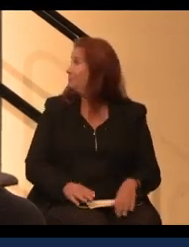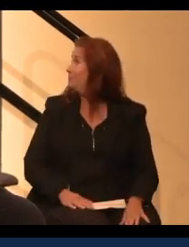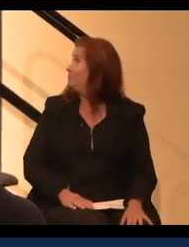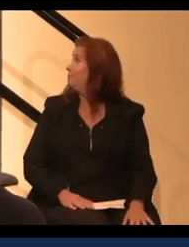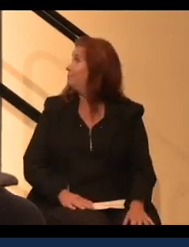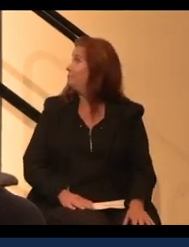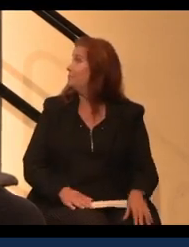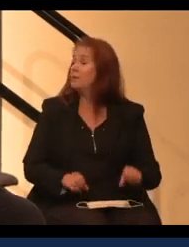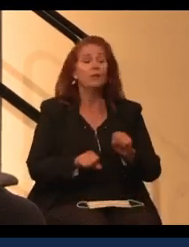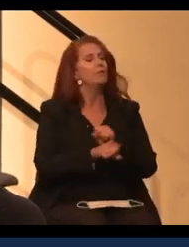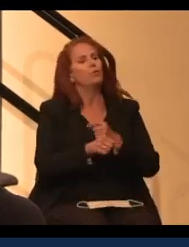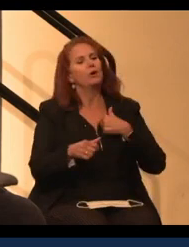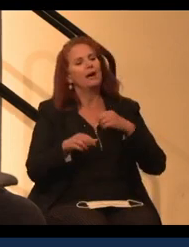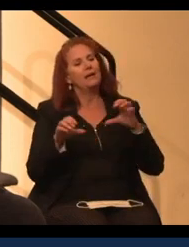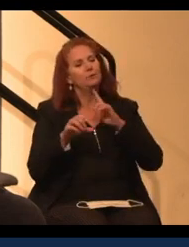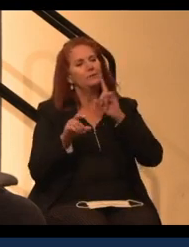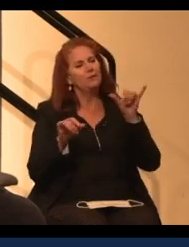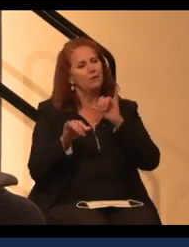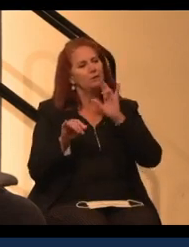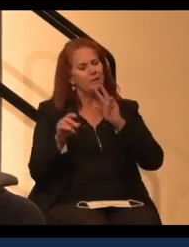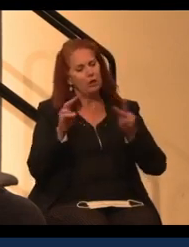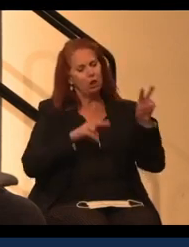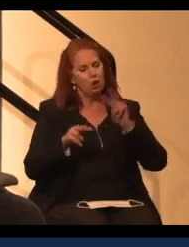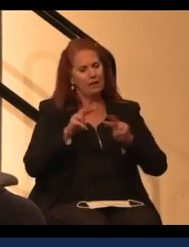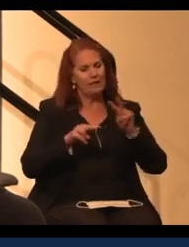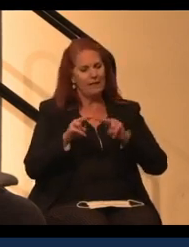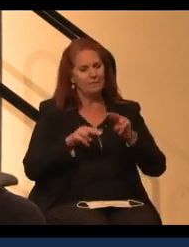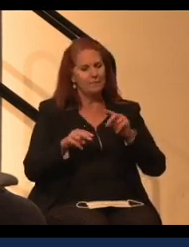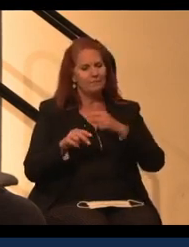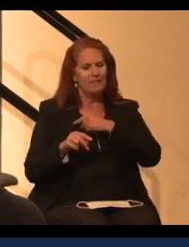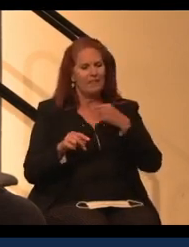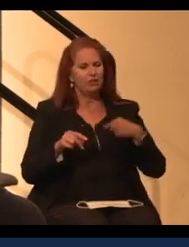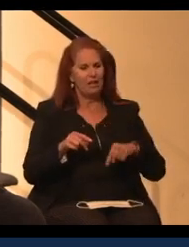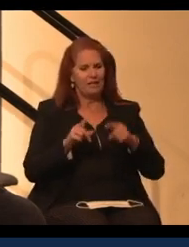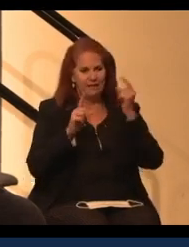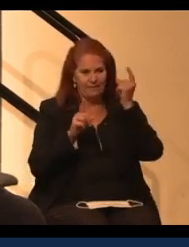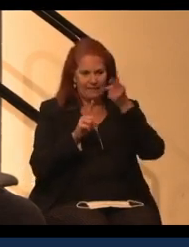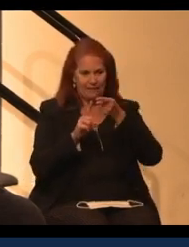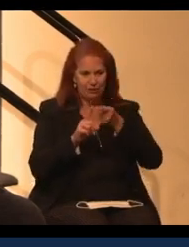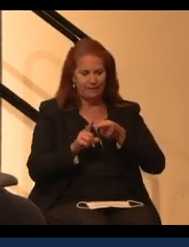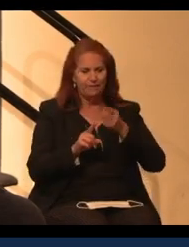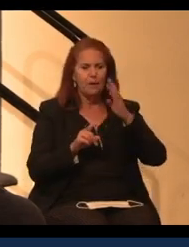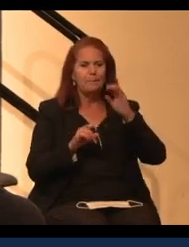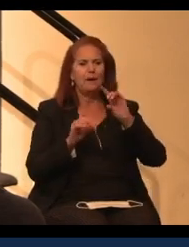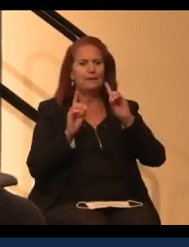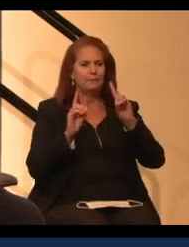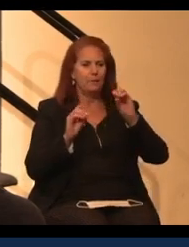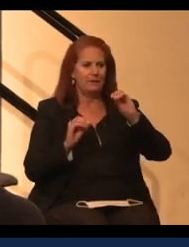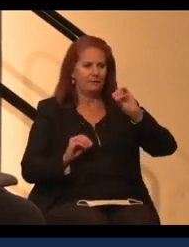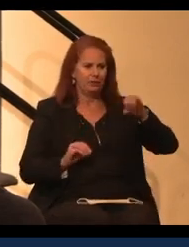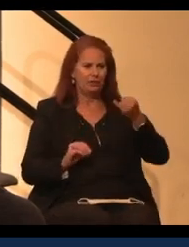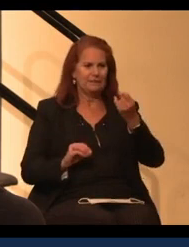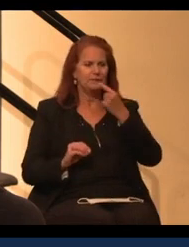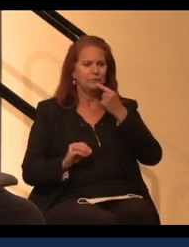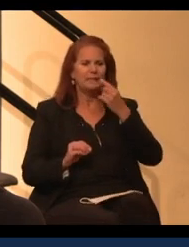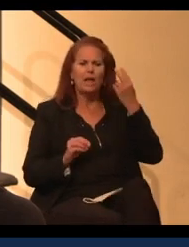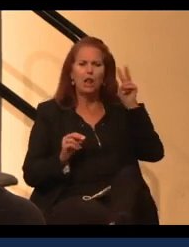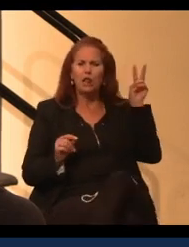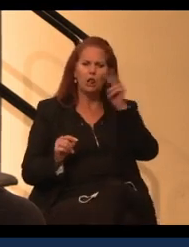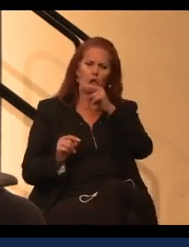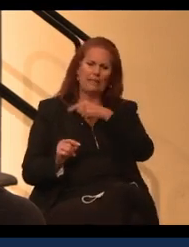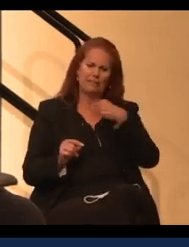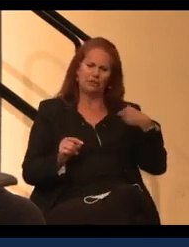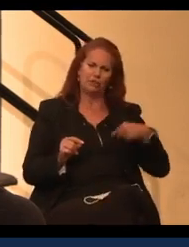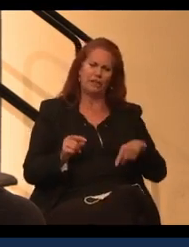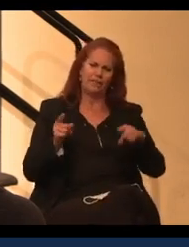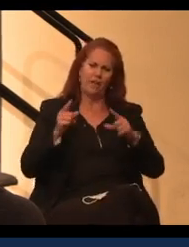The work that I've been doing has also been looking at the China Initiative. So this was an initiative by the Department of Justice to say, hey, look at China. They